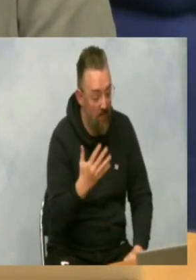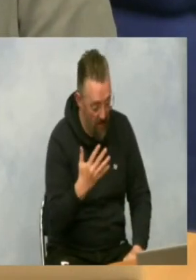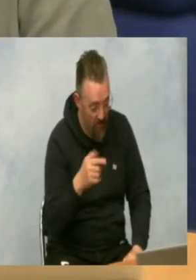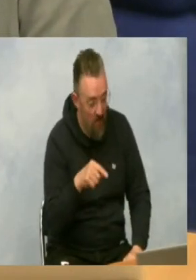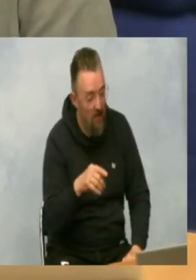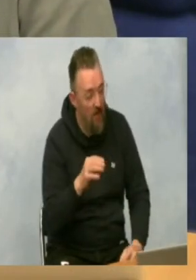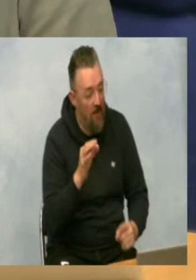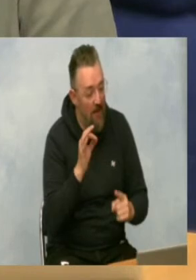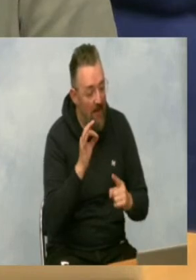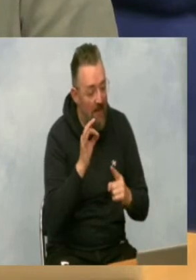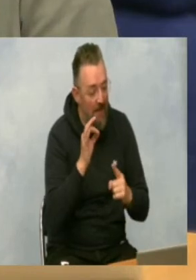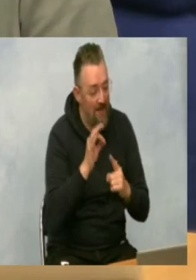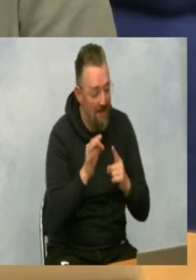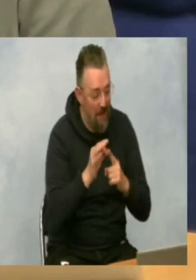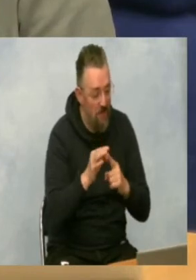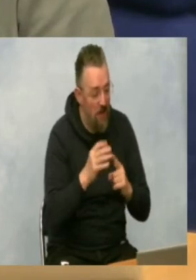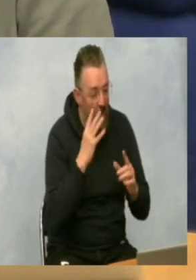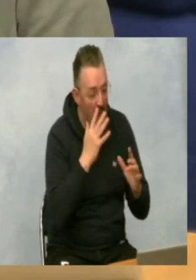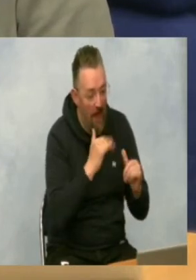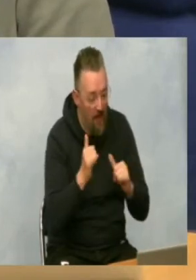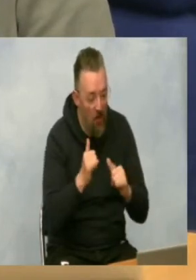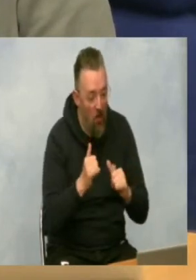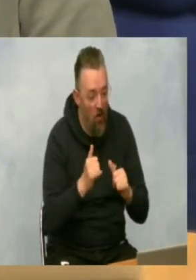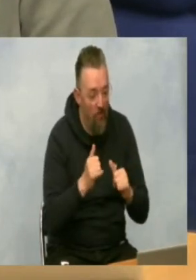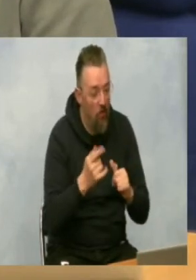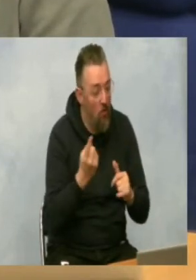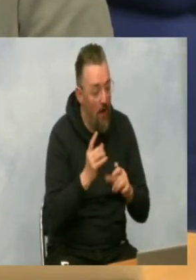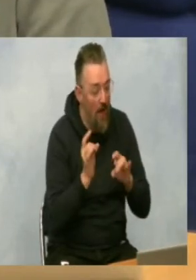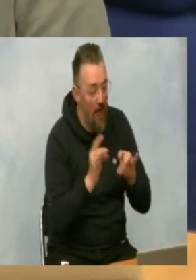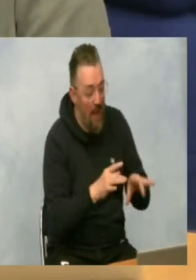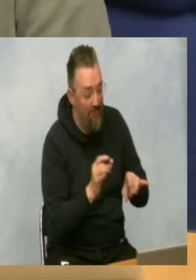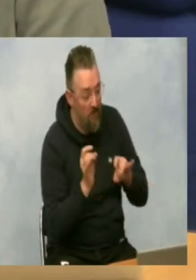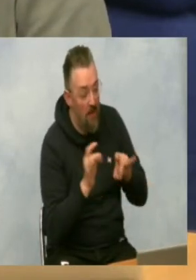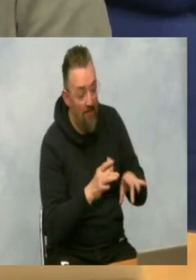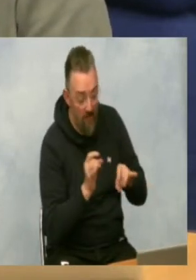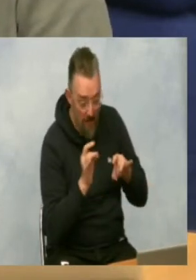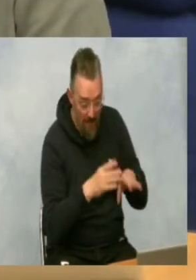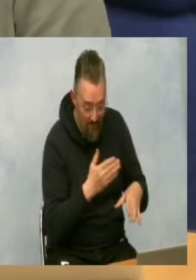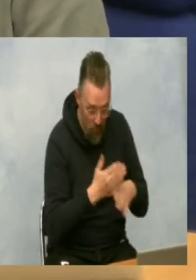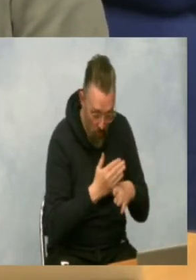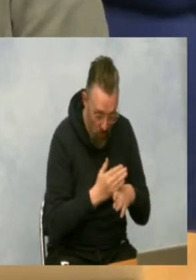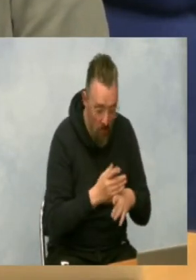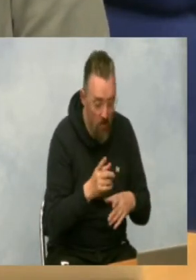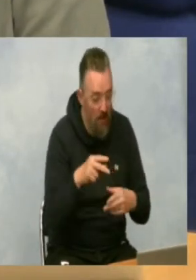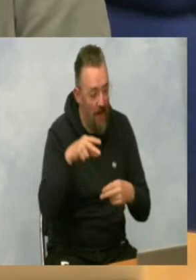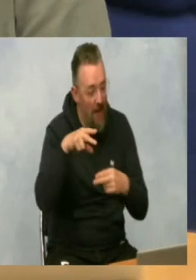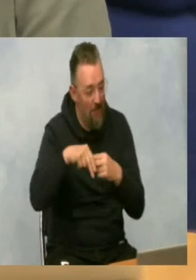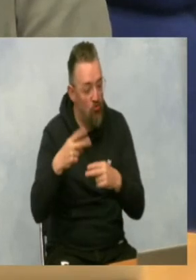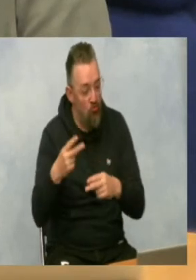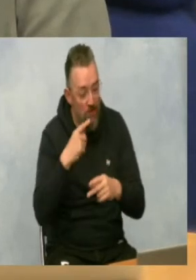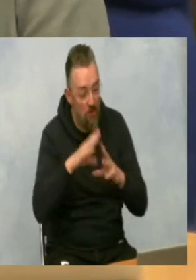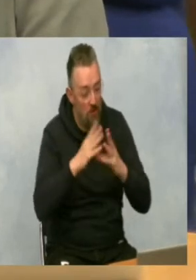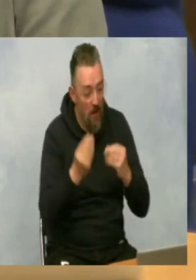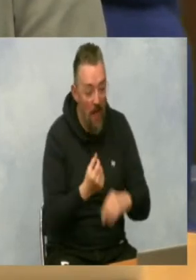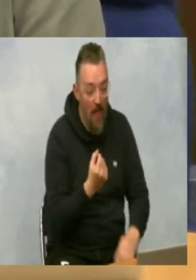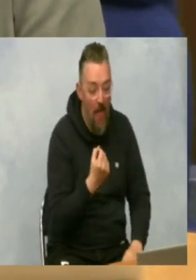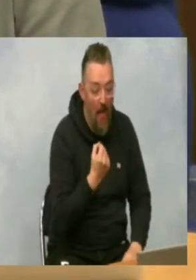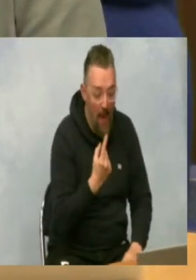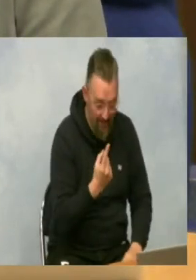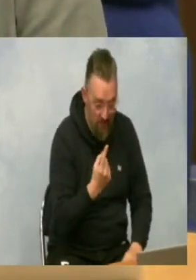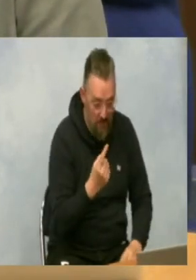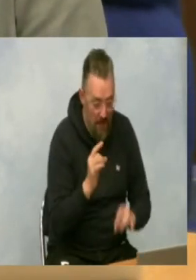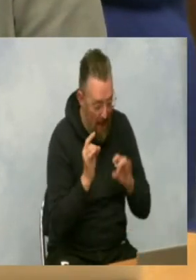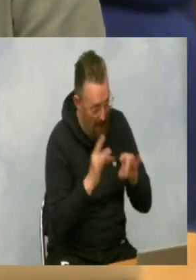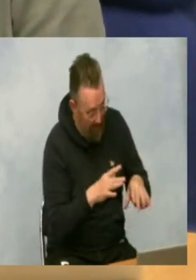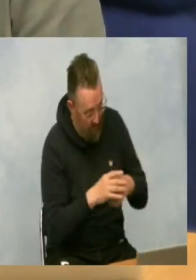details the analysis of leavers, and that is detailed in Appendix 2, and you'll see that there were 11 leavers within the resource that